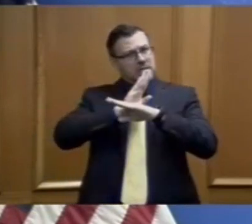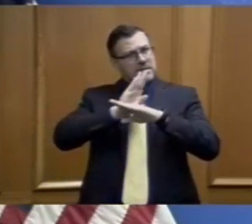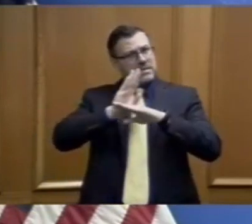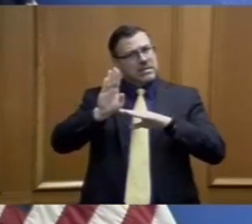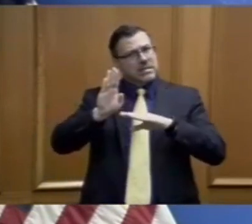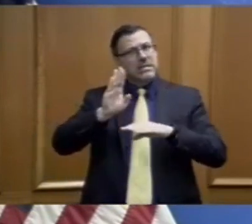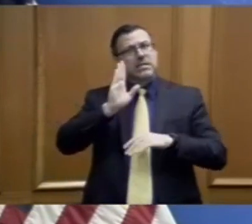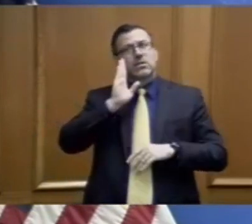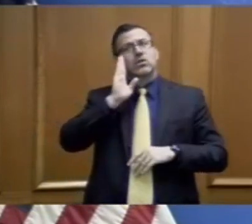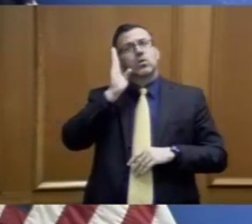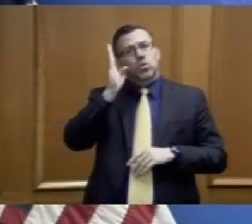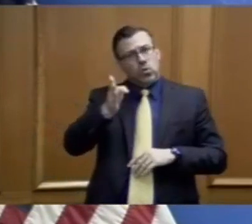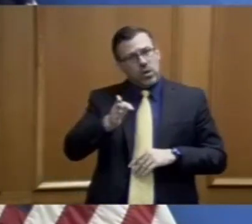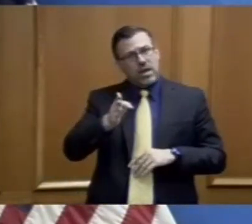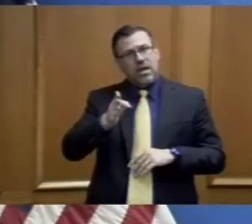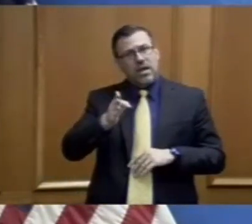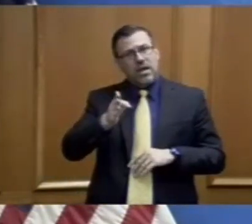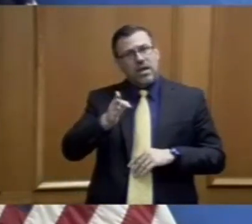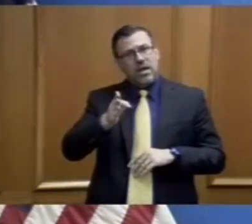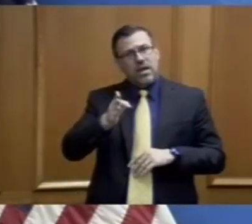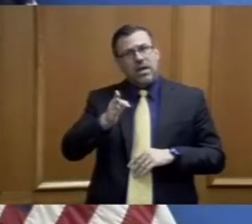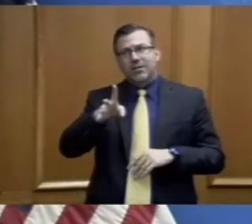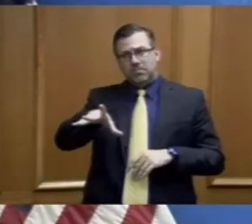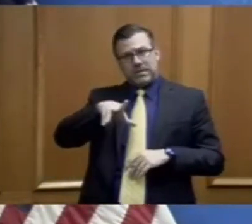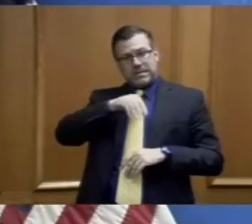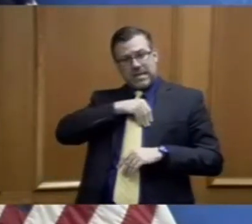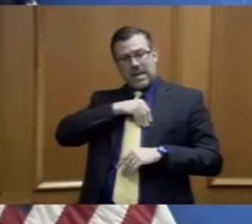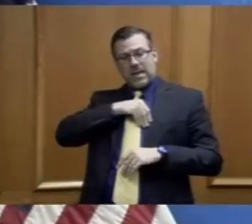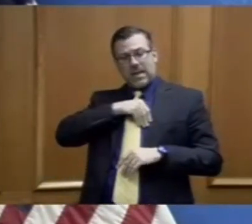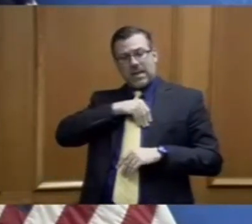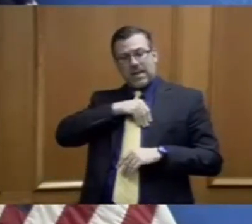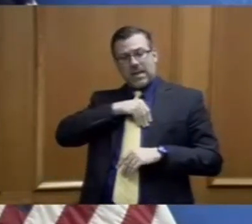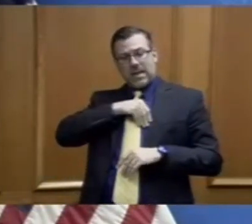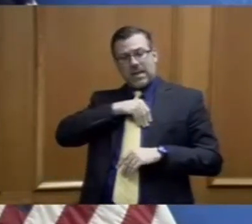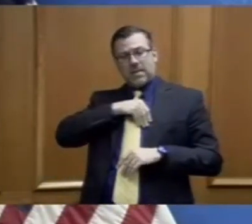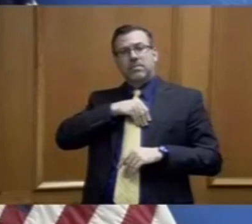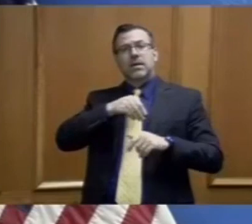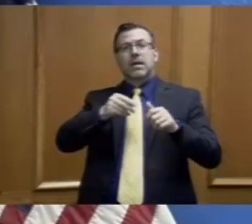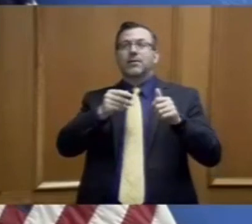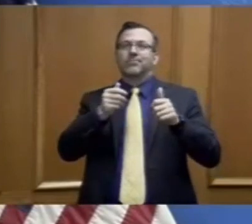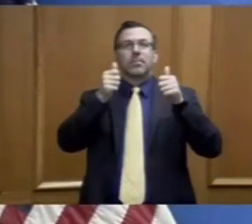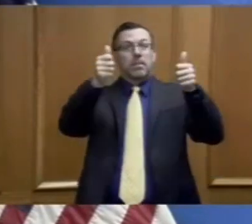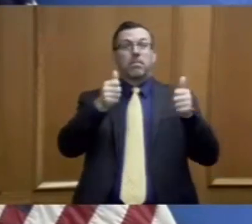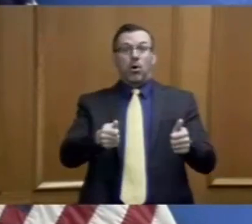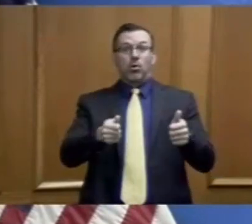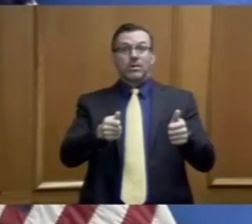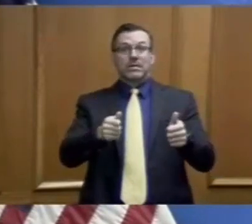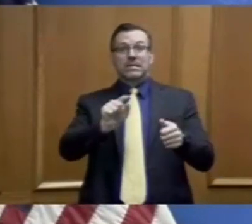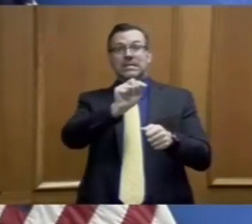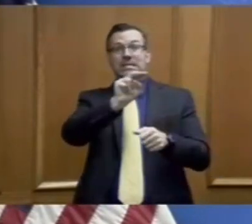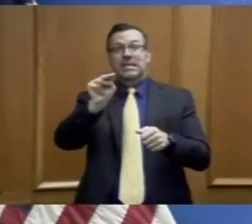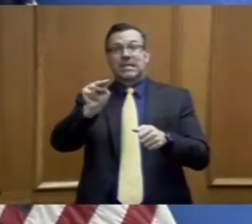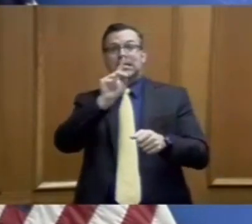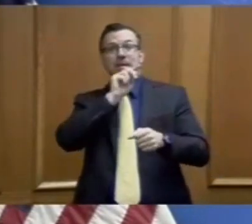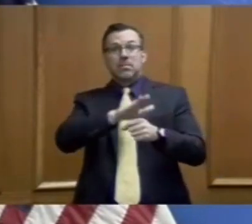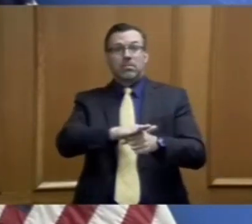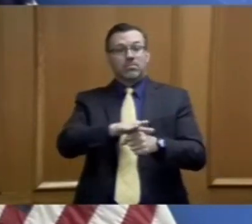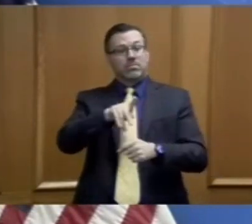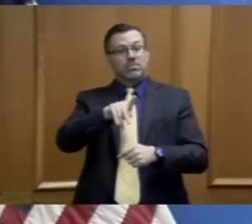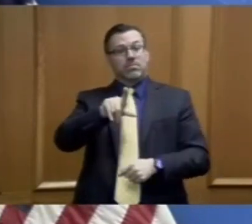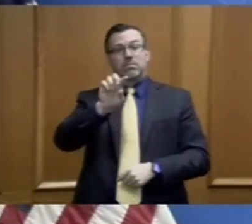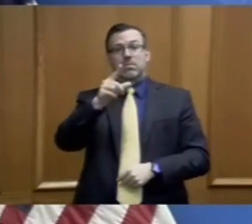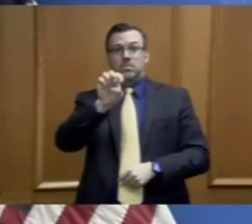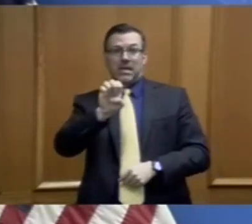take and commit to and post this pledge to take care of their